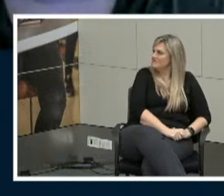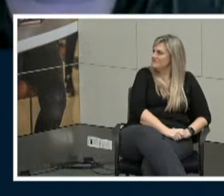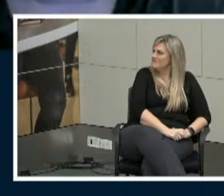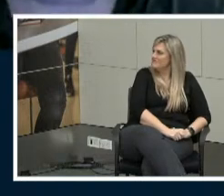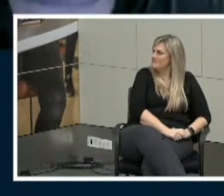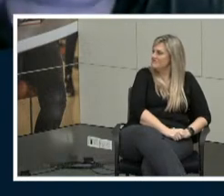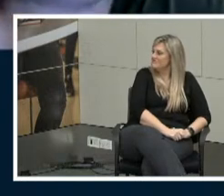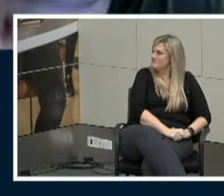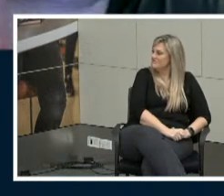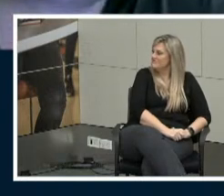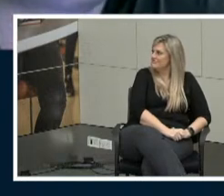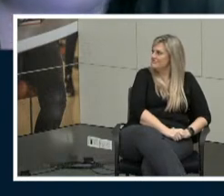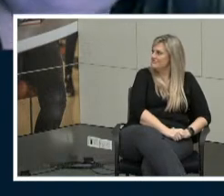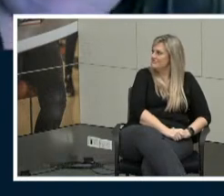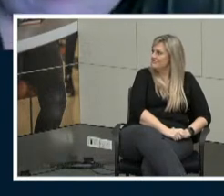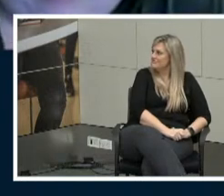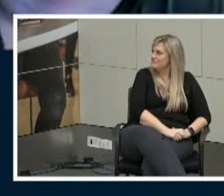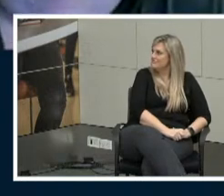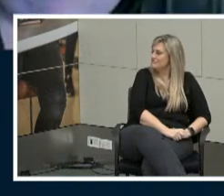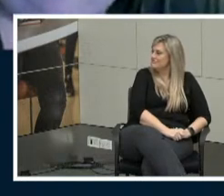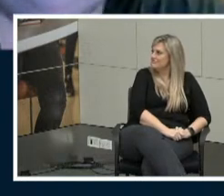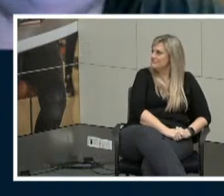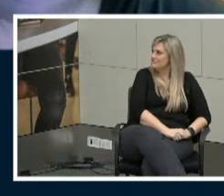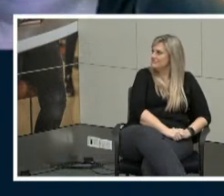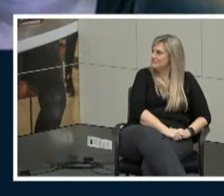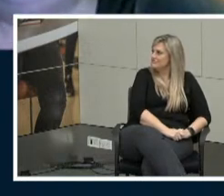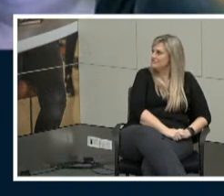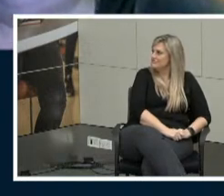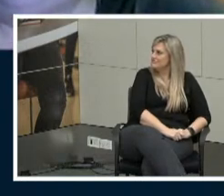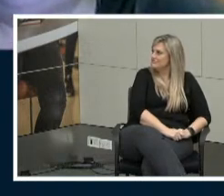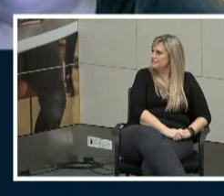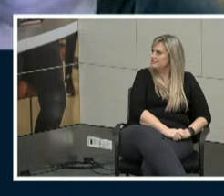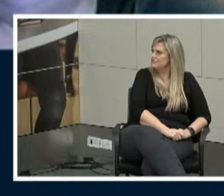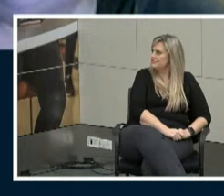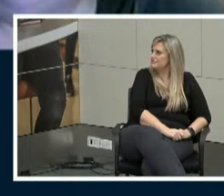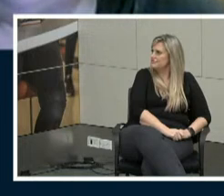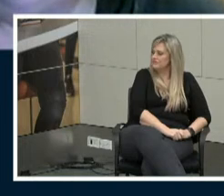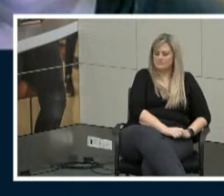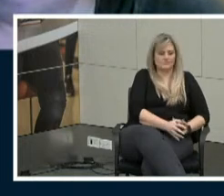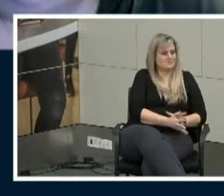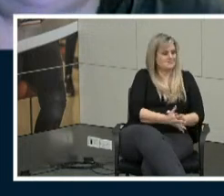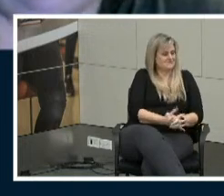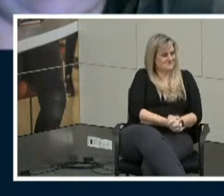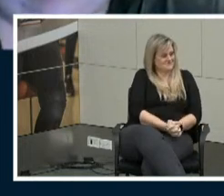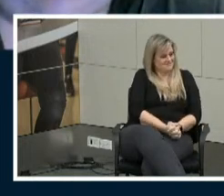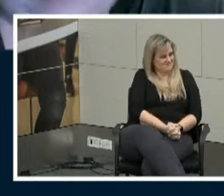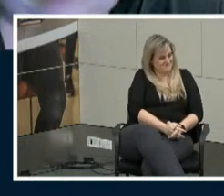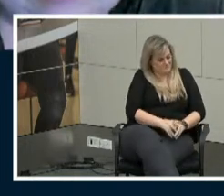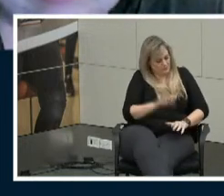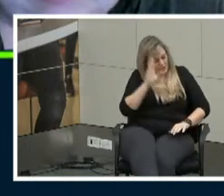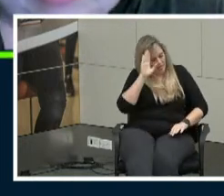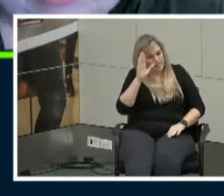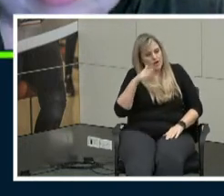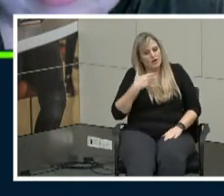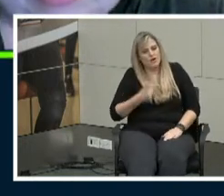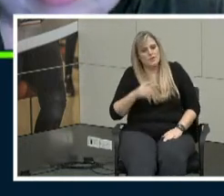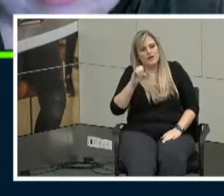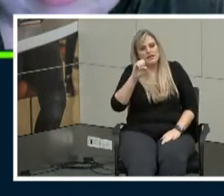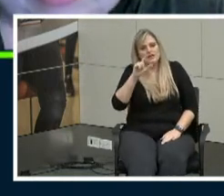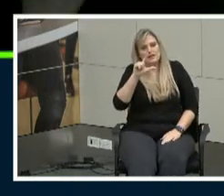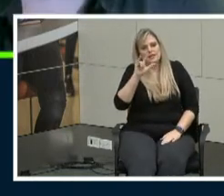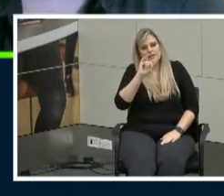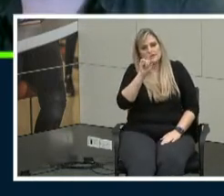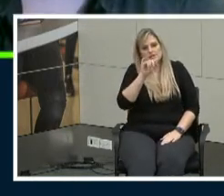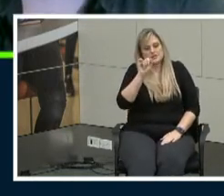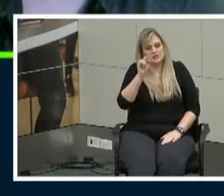she miss Shephard you need to unmute yourself and then you can speak thank you hi my name is Elizabeth Shepard I